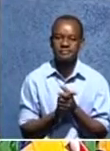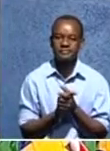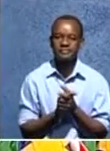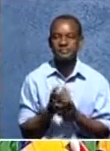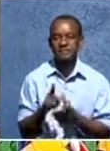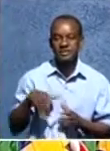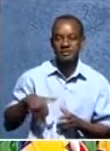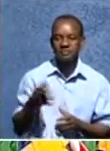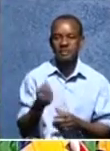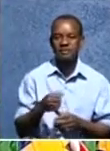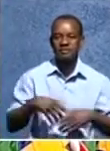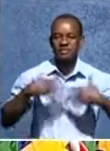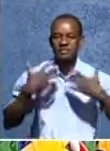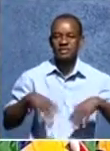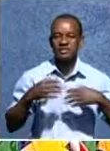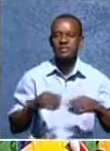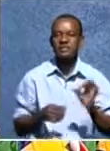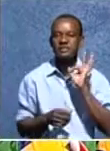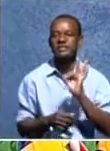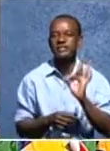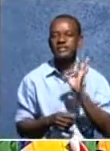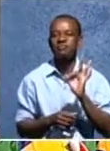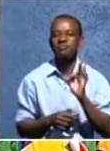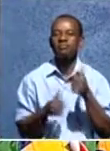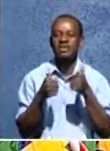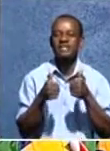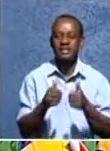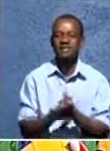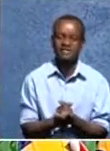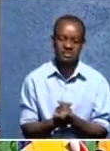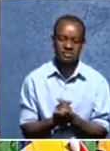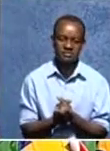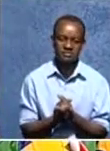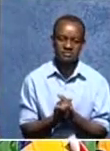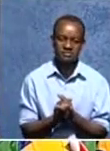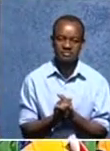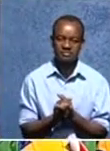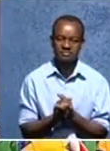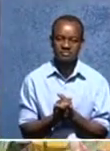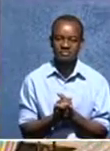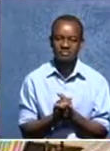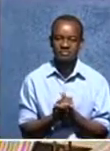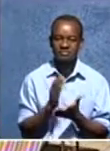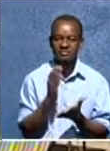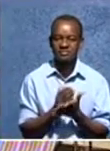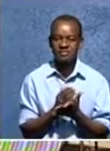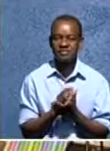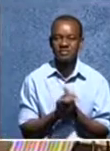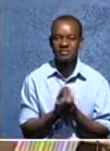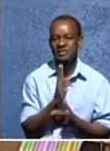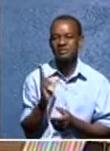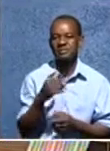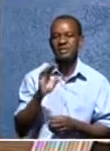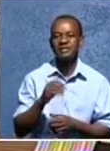I mean, yes, we compete with, is it 180, is it 200 different other destinations worldwide? So people obviously go and shop for prices, and they look